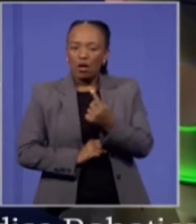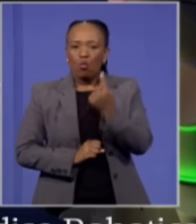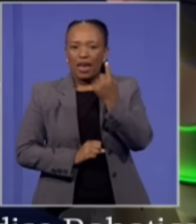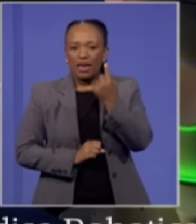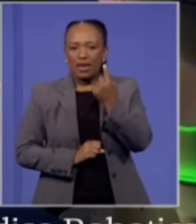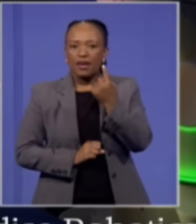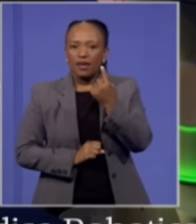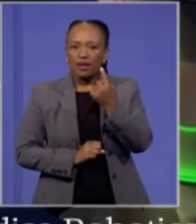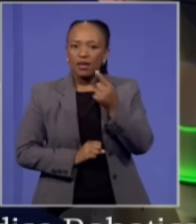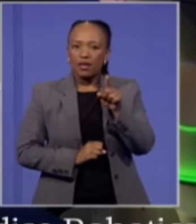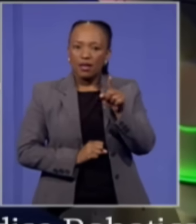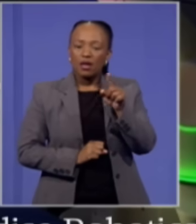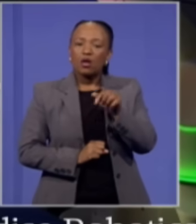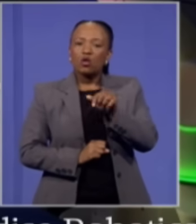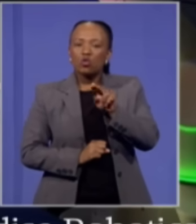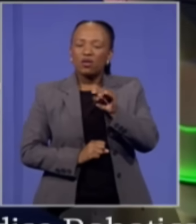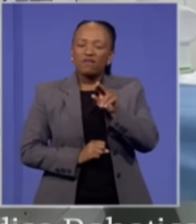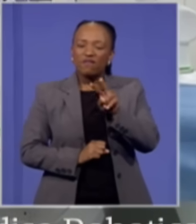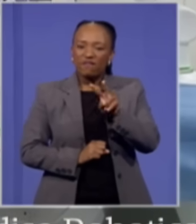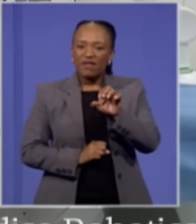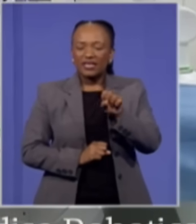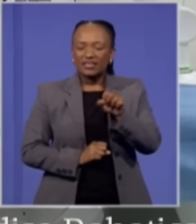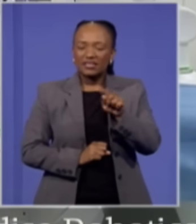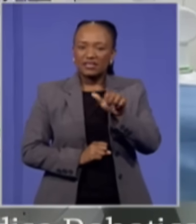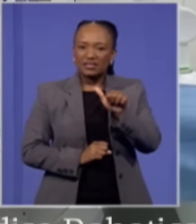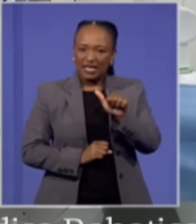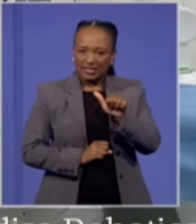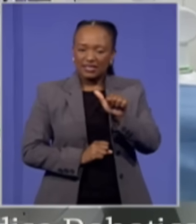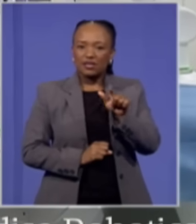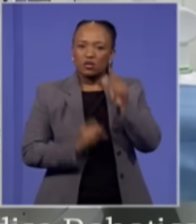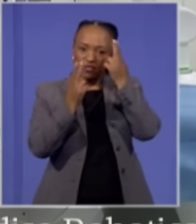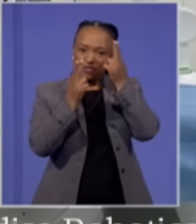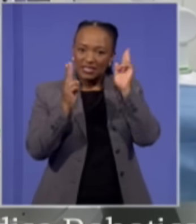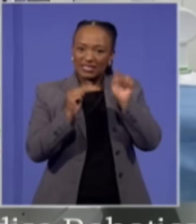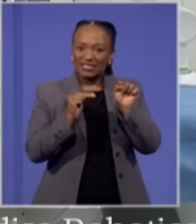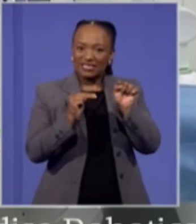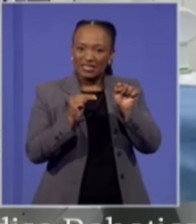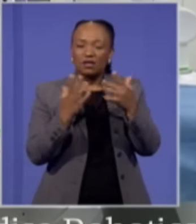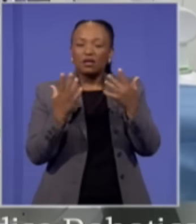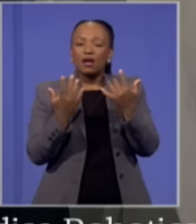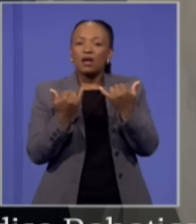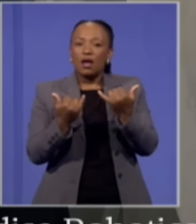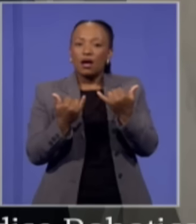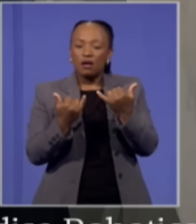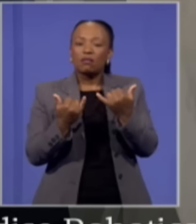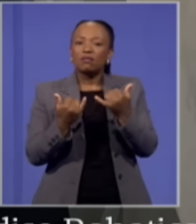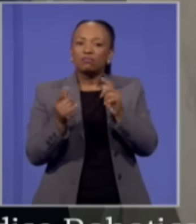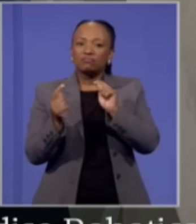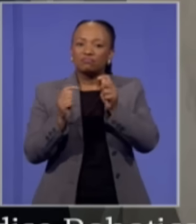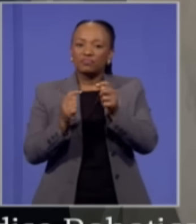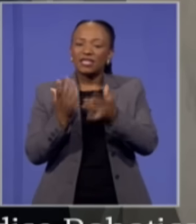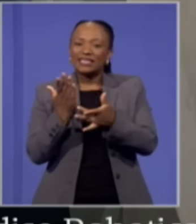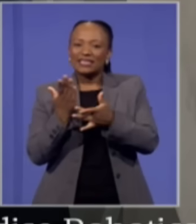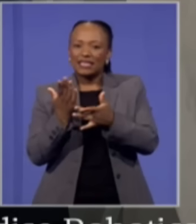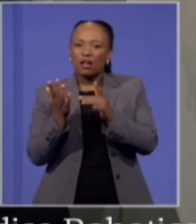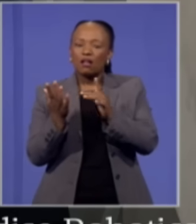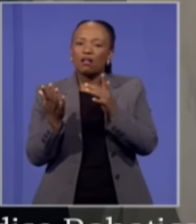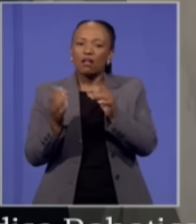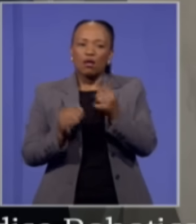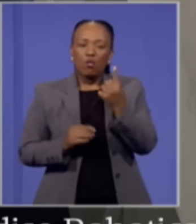sa Universities Academic. Lefapha le batla ho fetolela motjheng wa digital mo mokudi a ka etsang operation